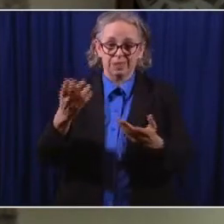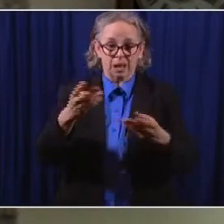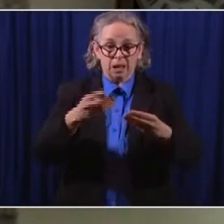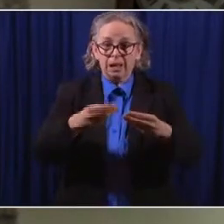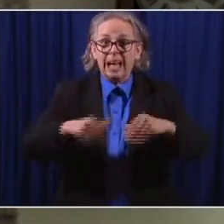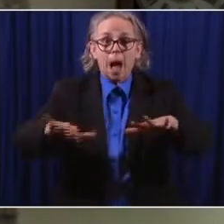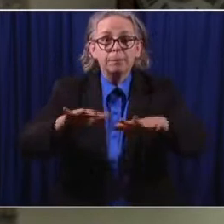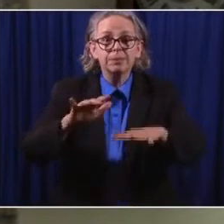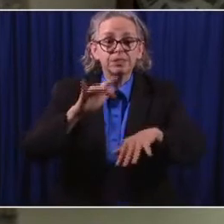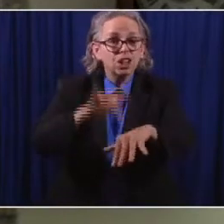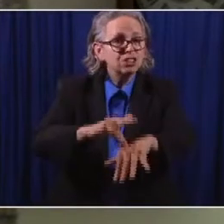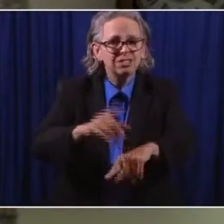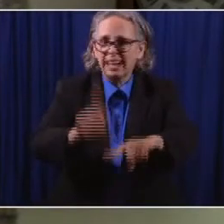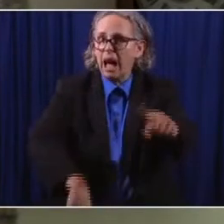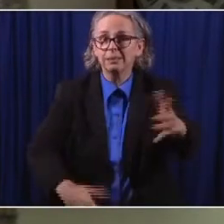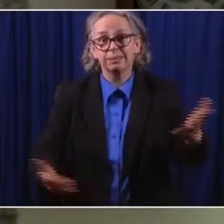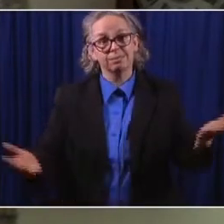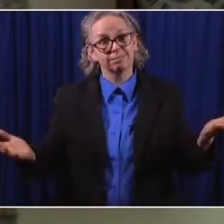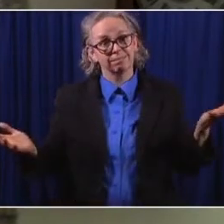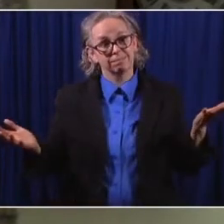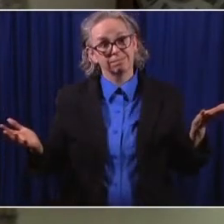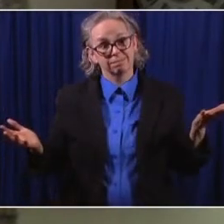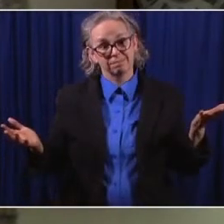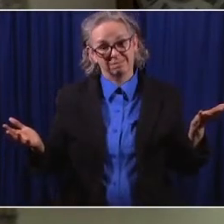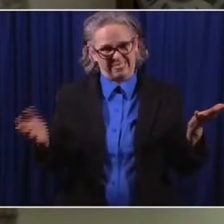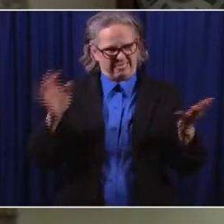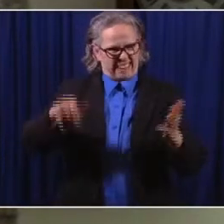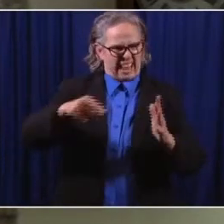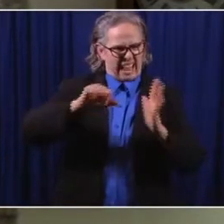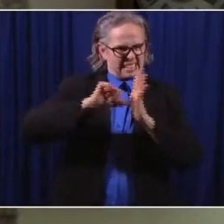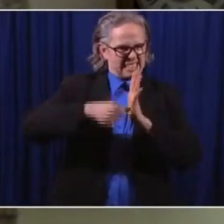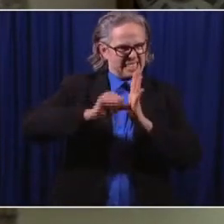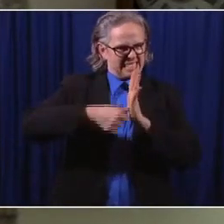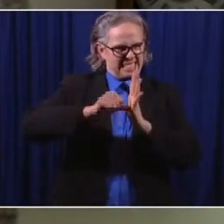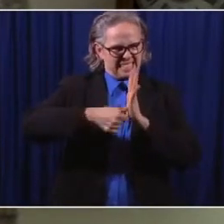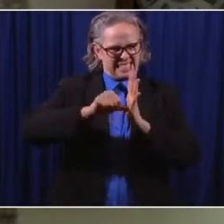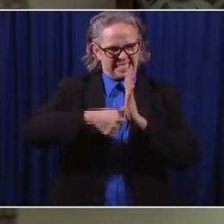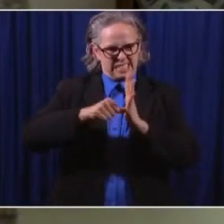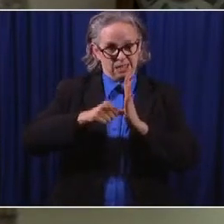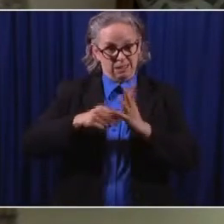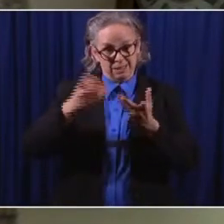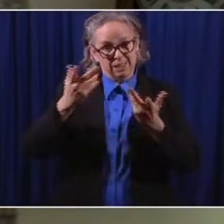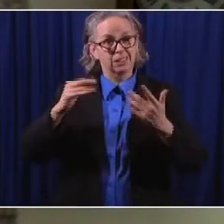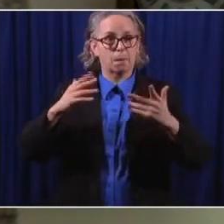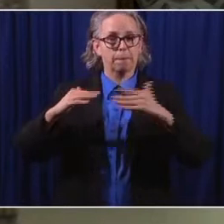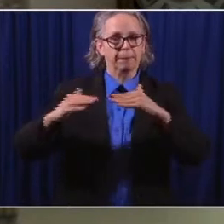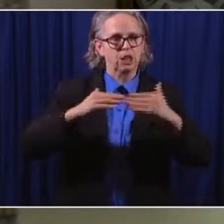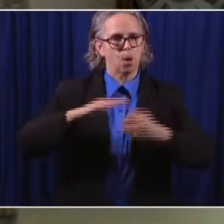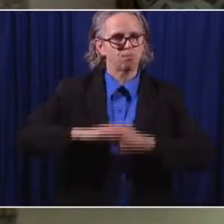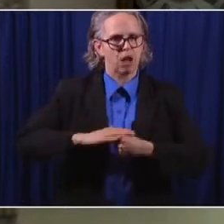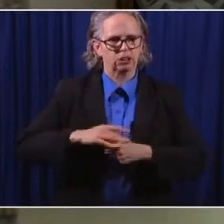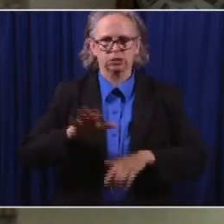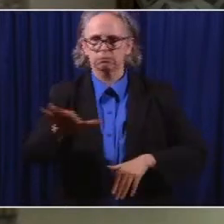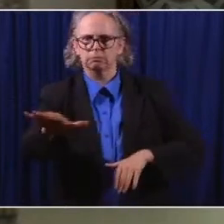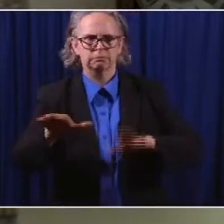that is there's some pressure there. I think there's some peer pressure with students who want to be in class, who